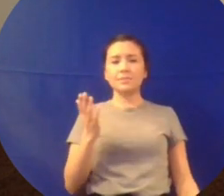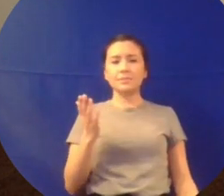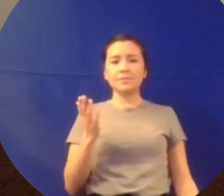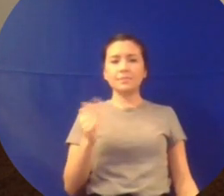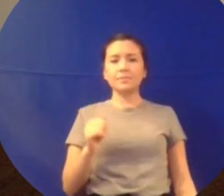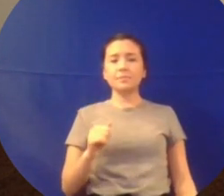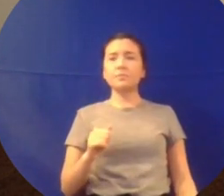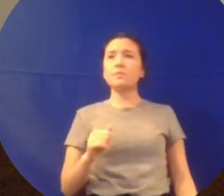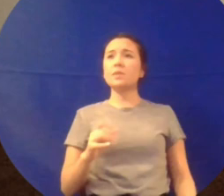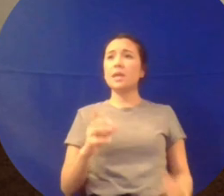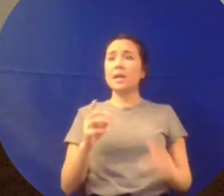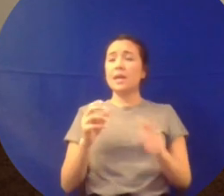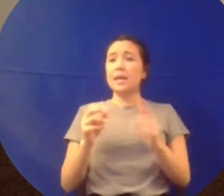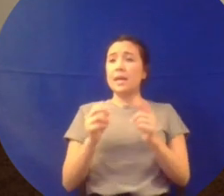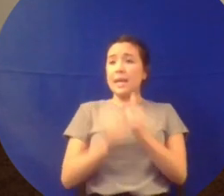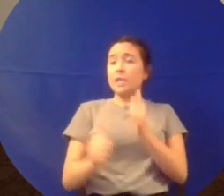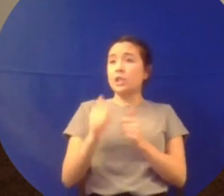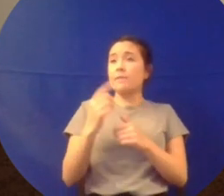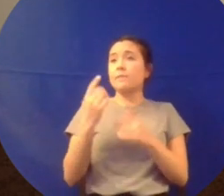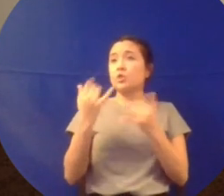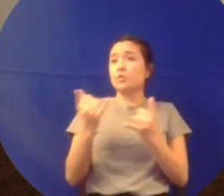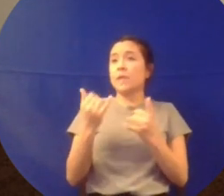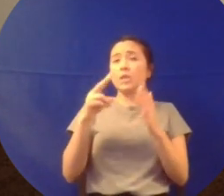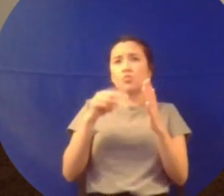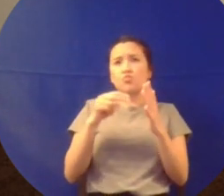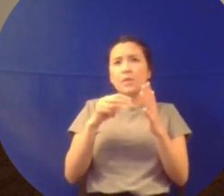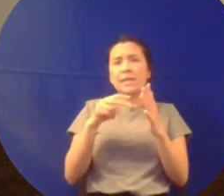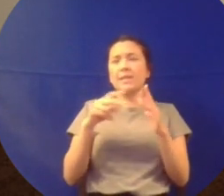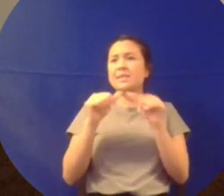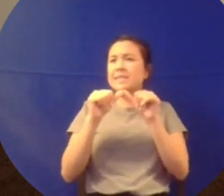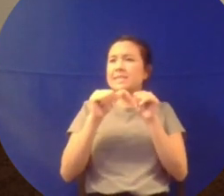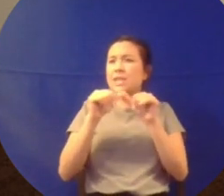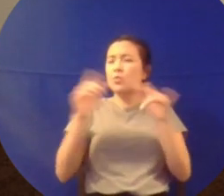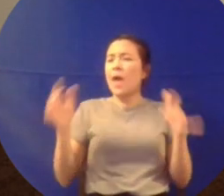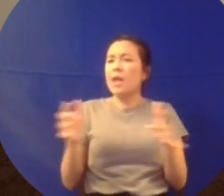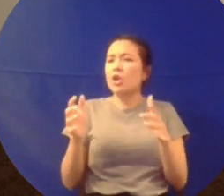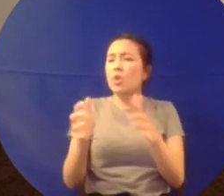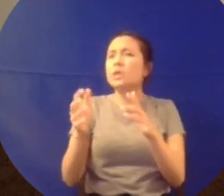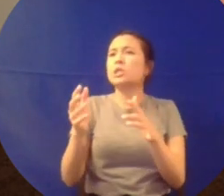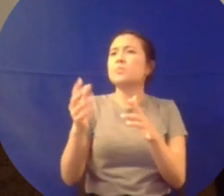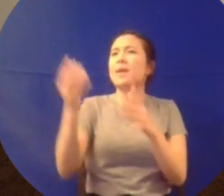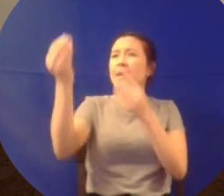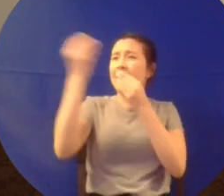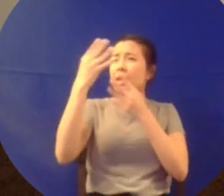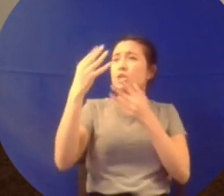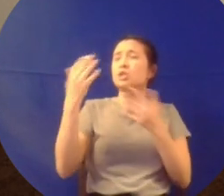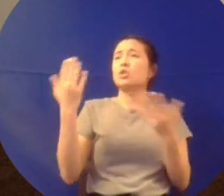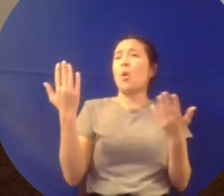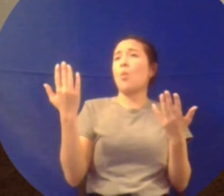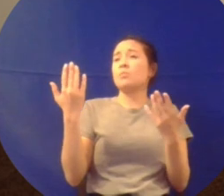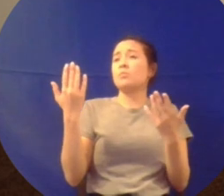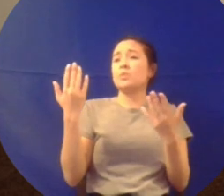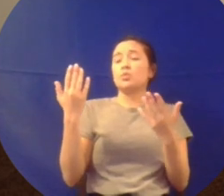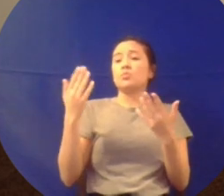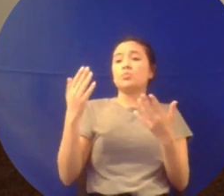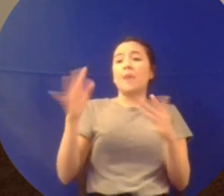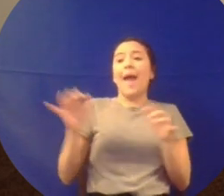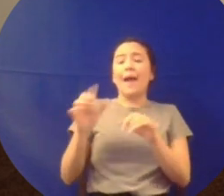Each one of today's readings continue that encouragement and tell us basically, clean up your act.